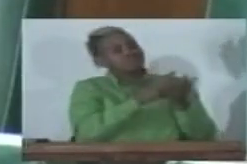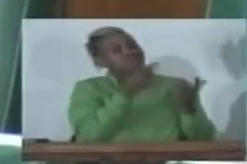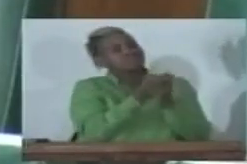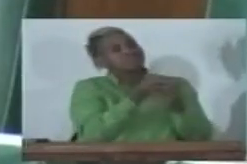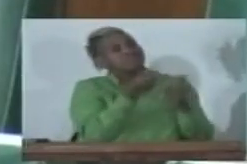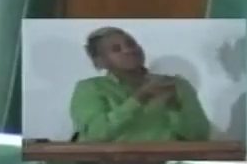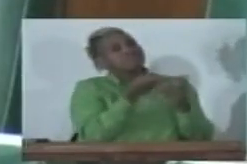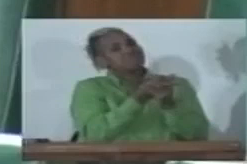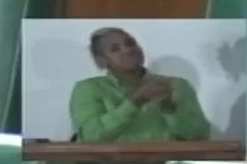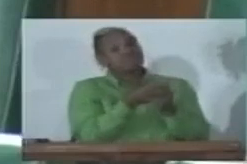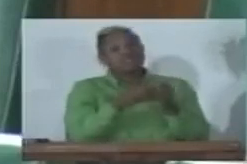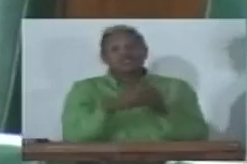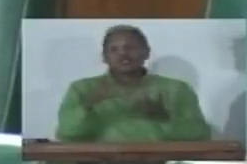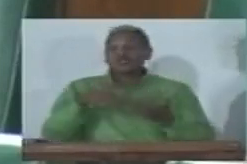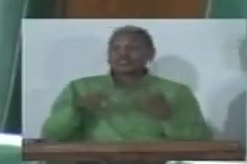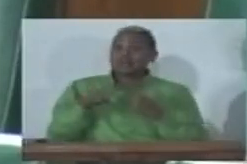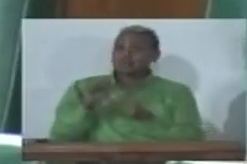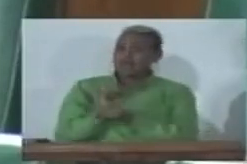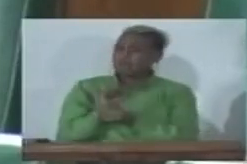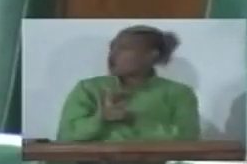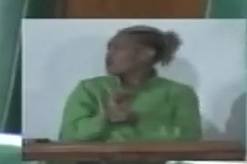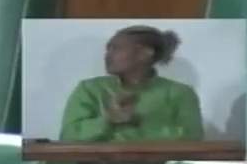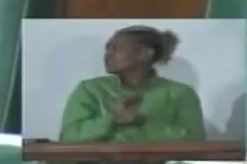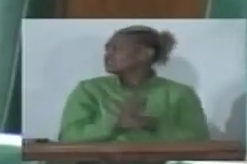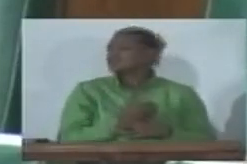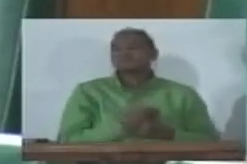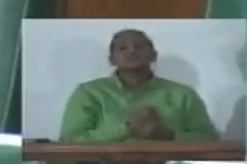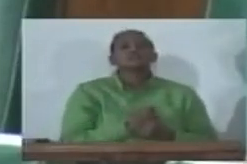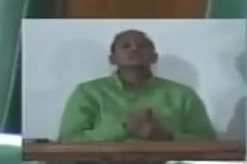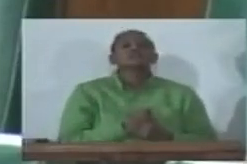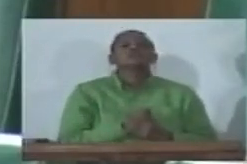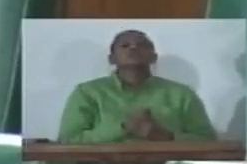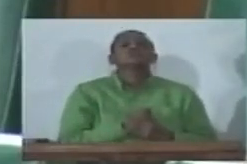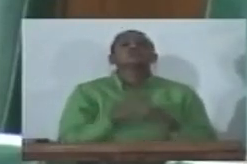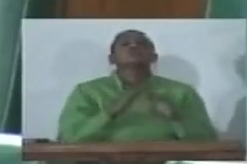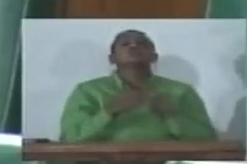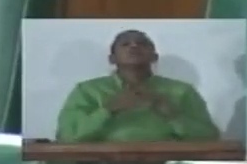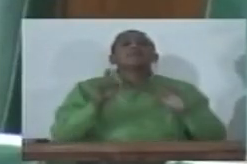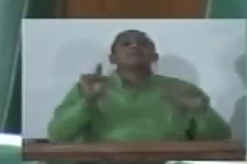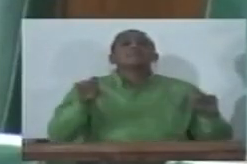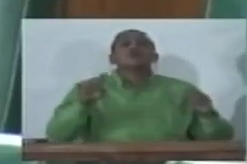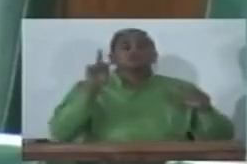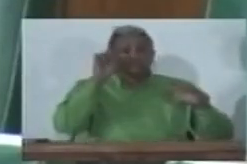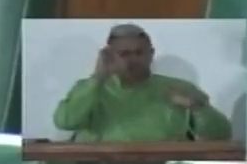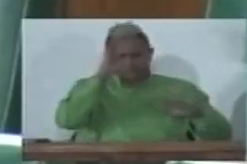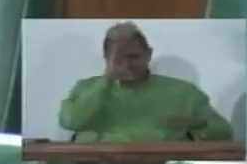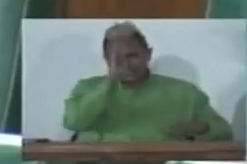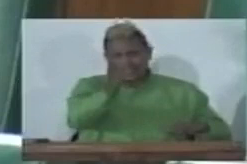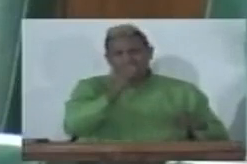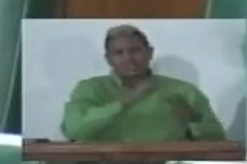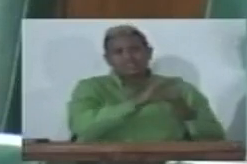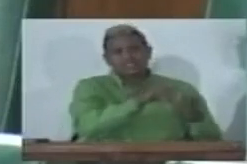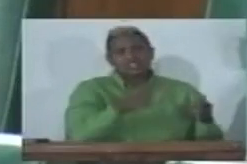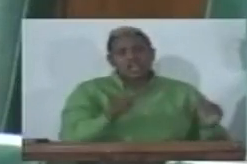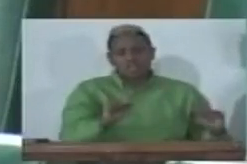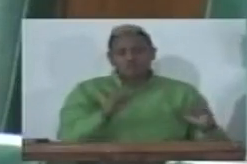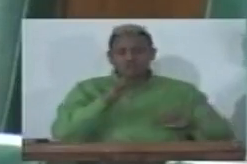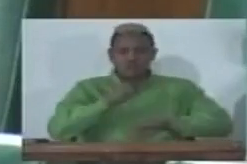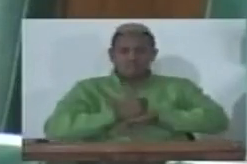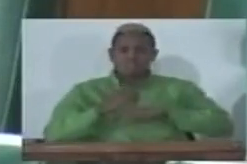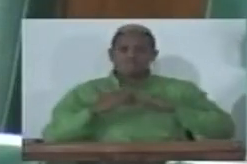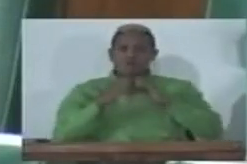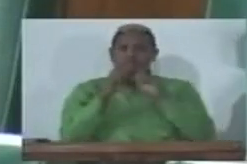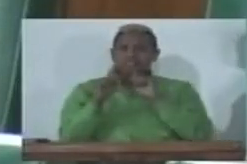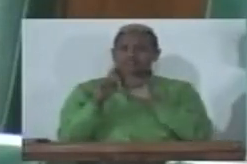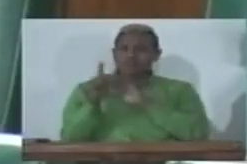employment. Mr. President, Jamaica must be steadfast in its effort to formulate